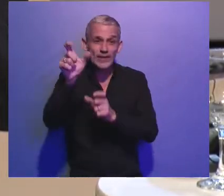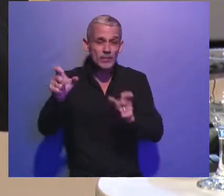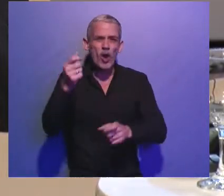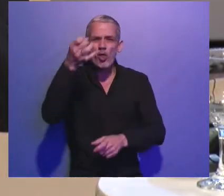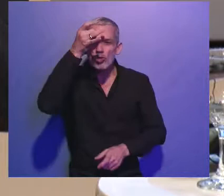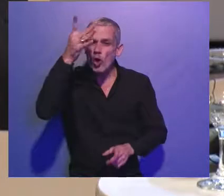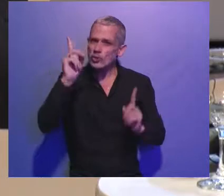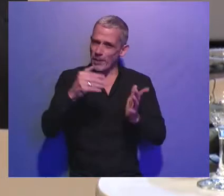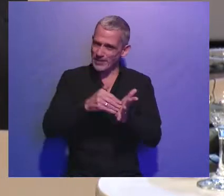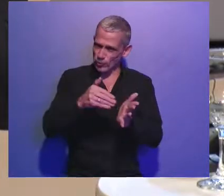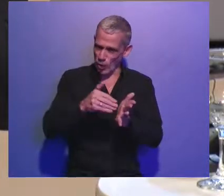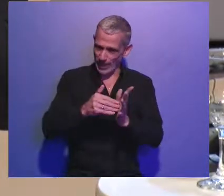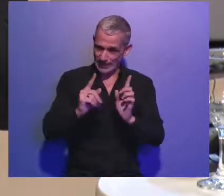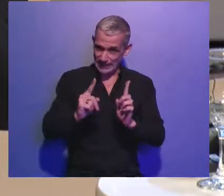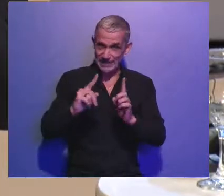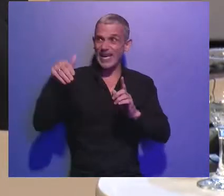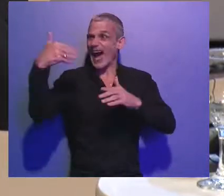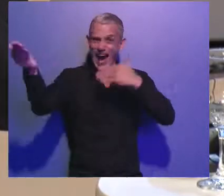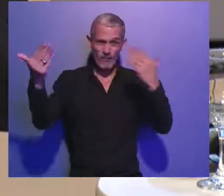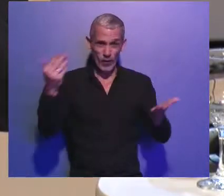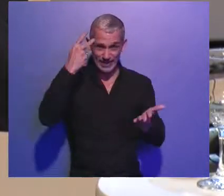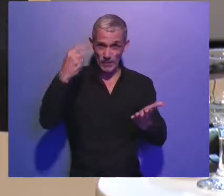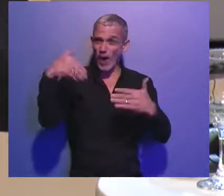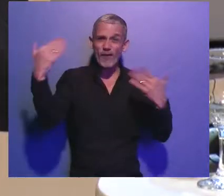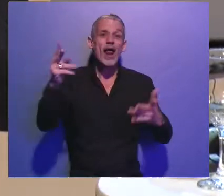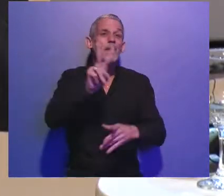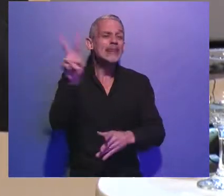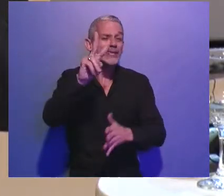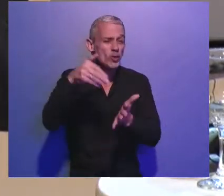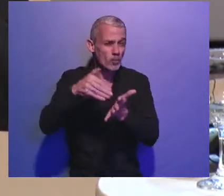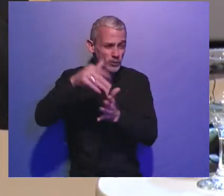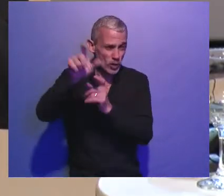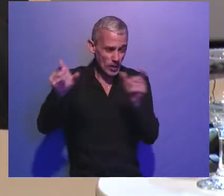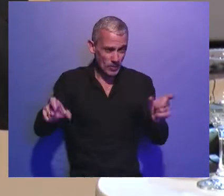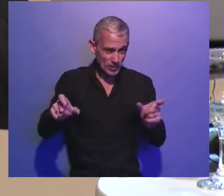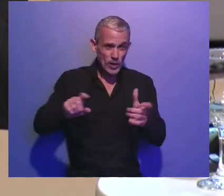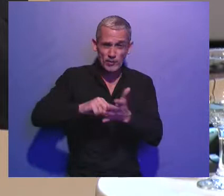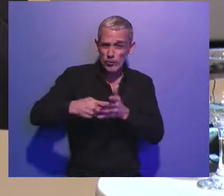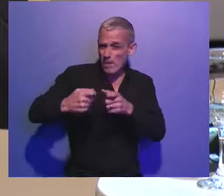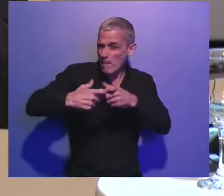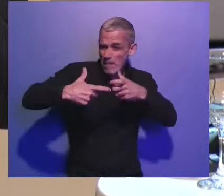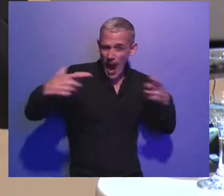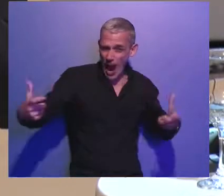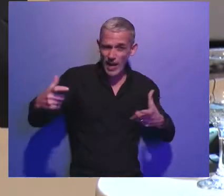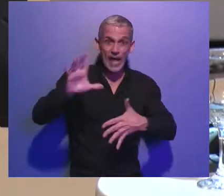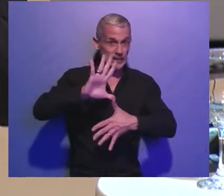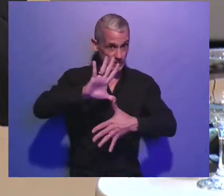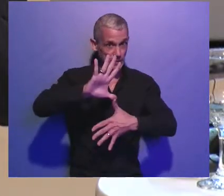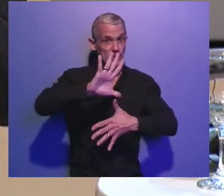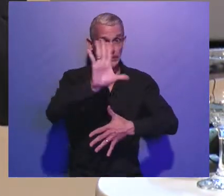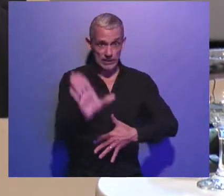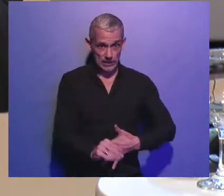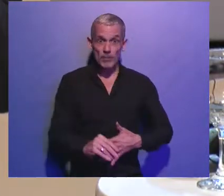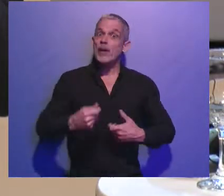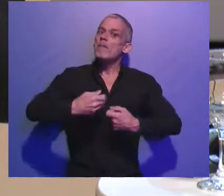urban area, São Paulo is the largest city in the Americas and the largest one located at